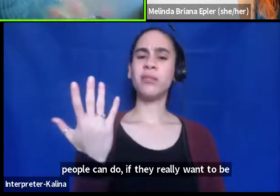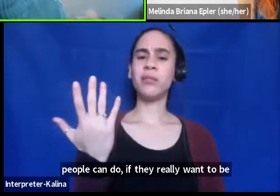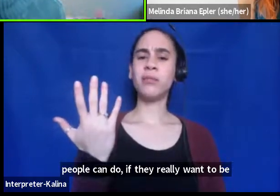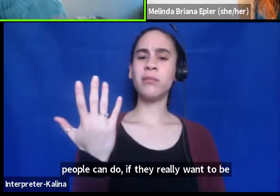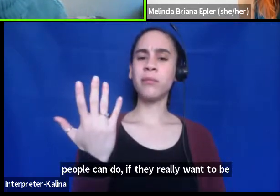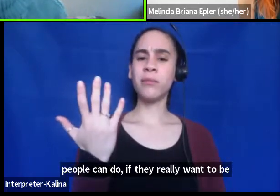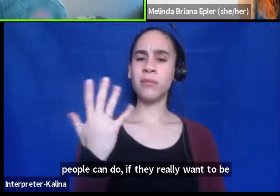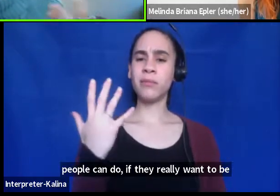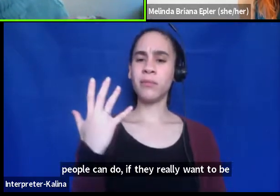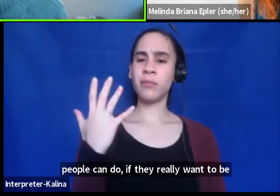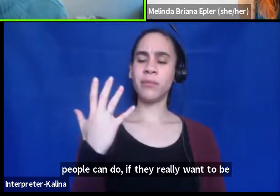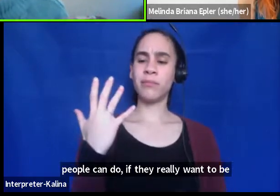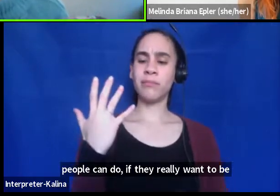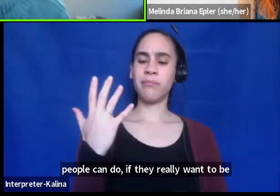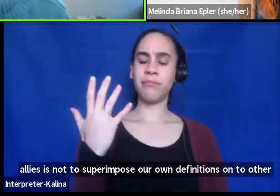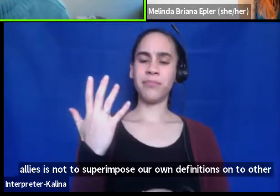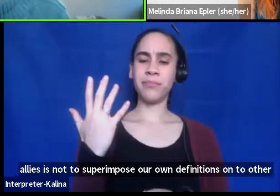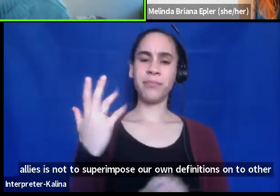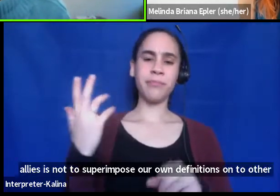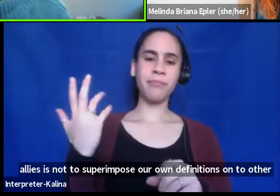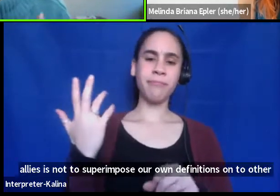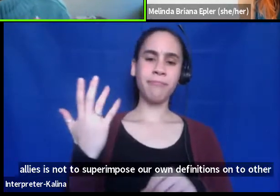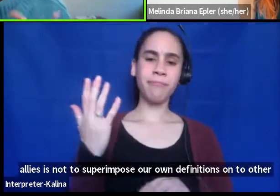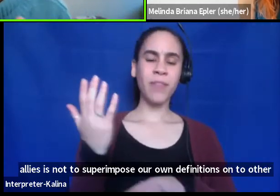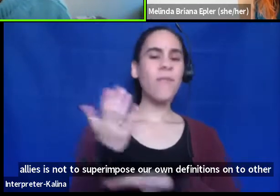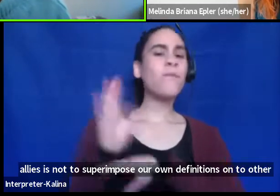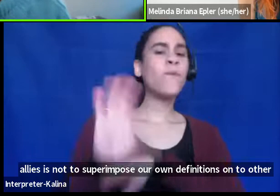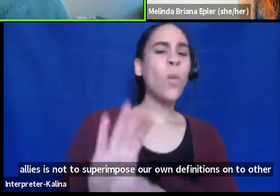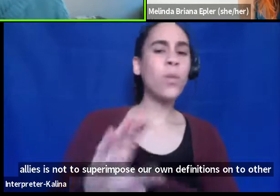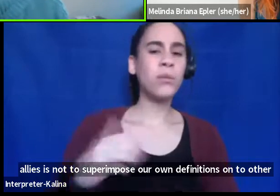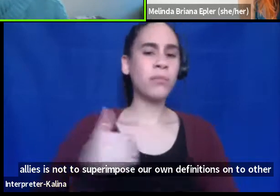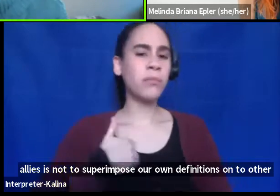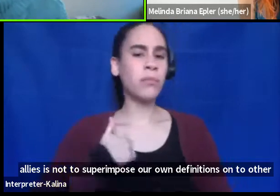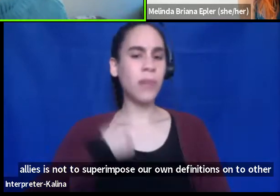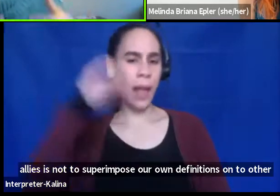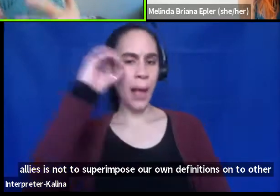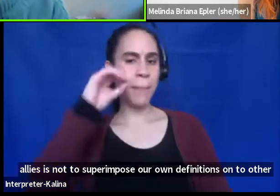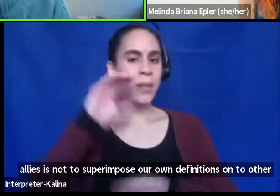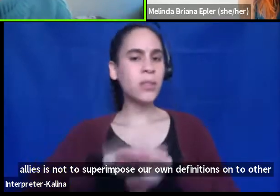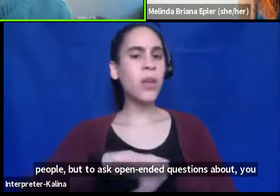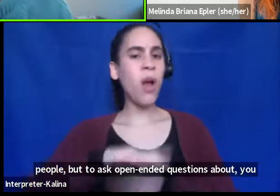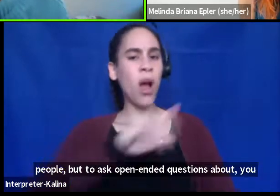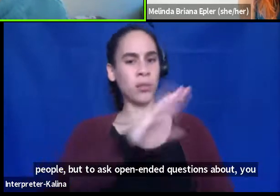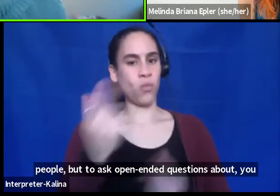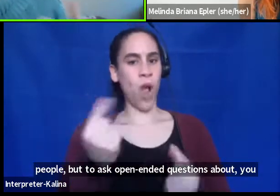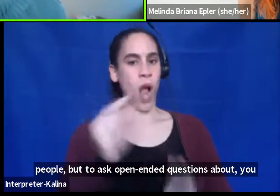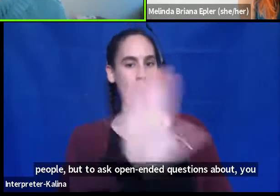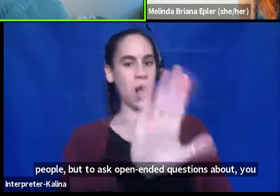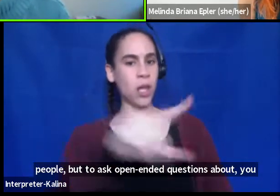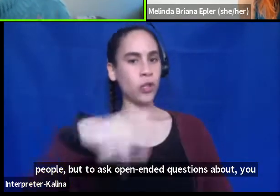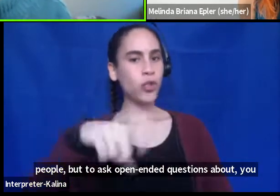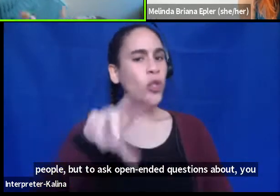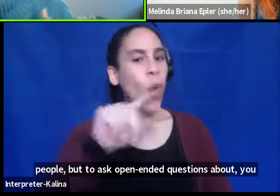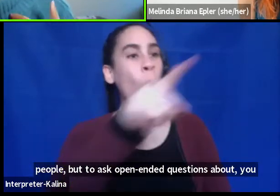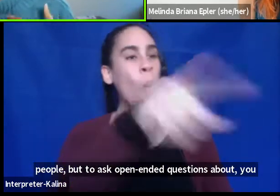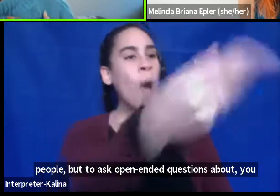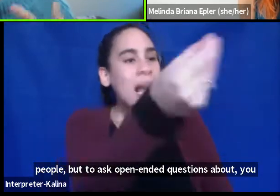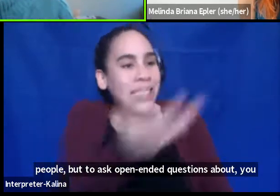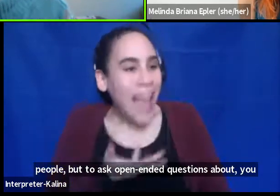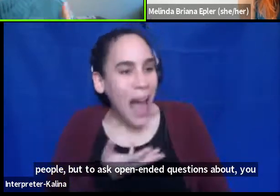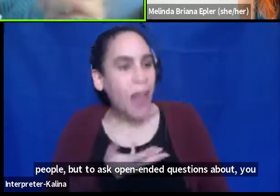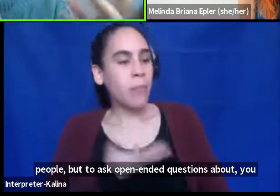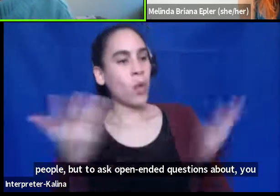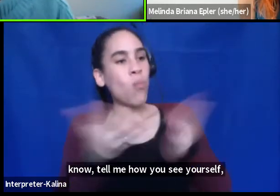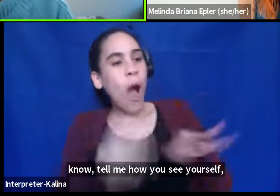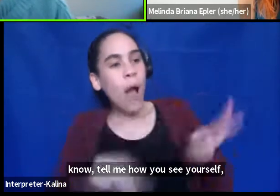people, but to ask open-ended questions about, tell me how you see yourself. Tell me what's important to you. Like, how can